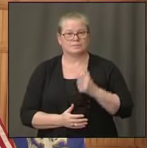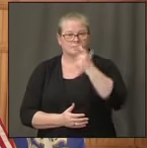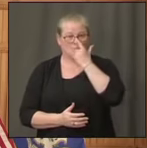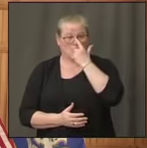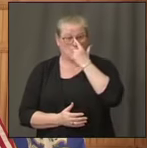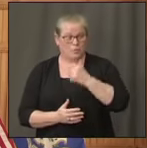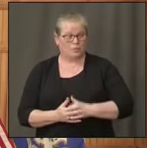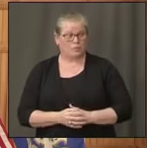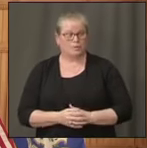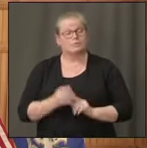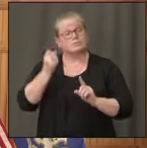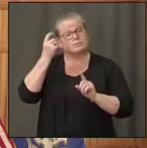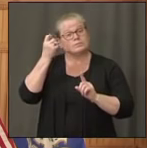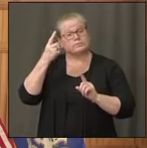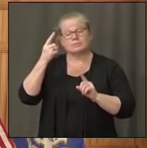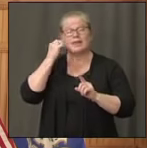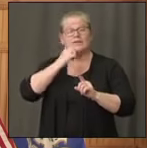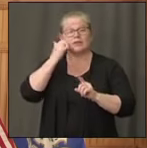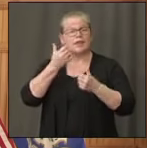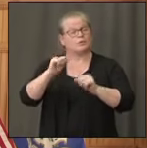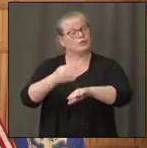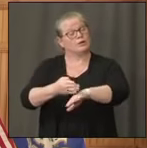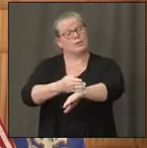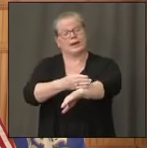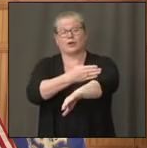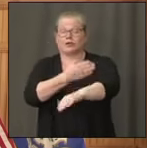Every day we're trying to do a little bit better. Thank you, everybody.